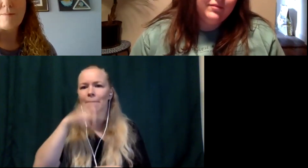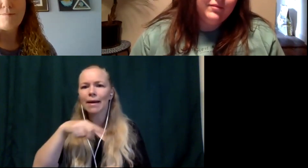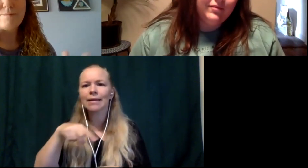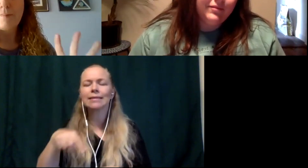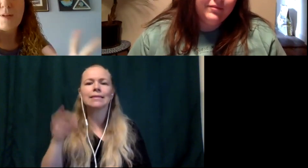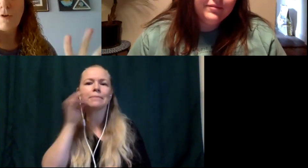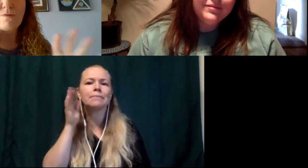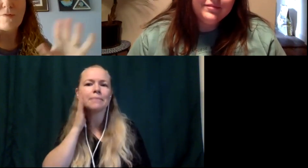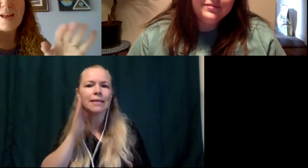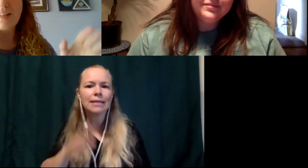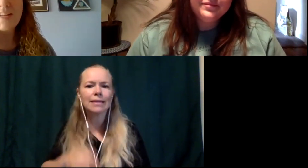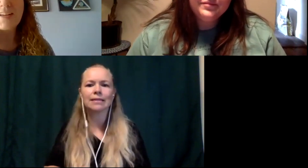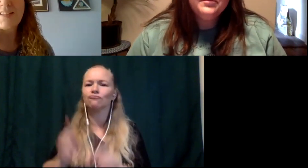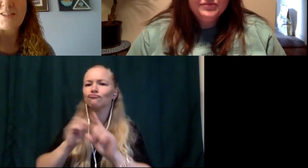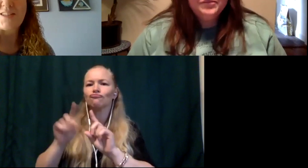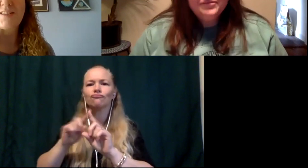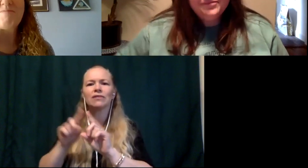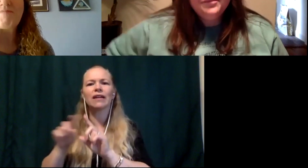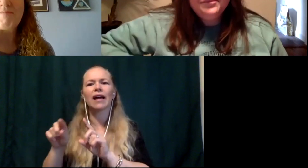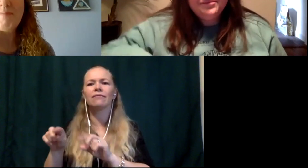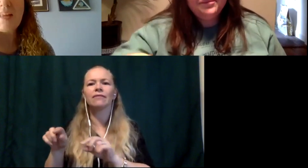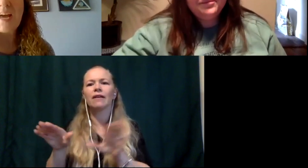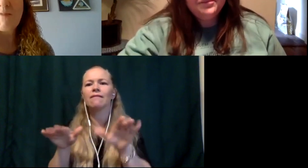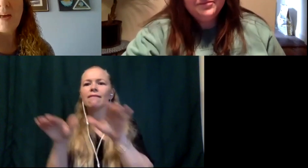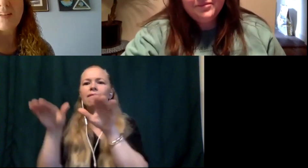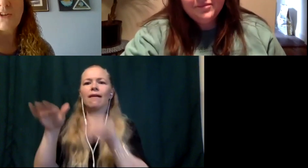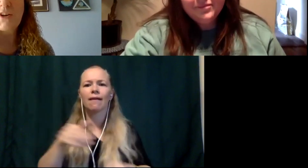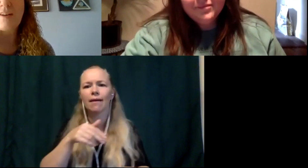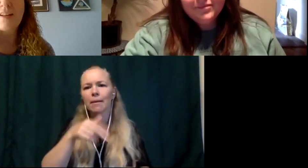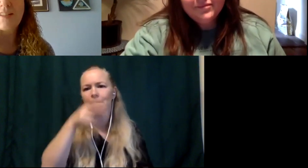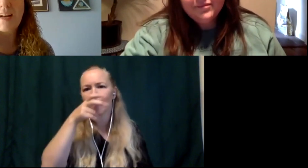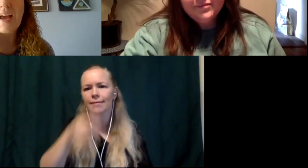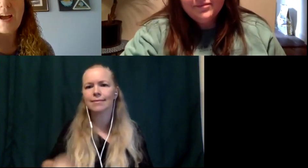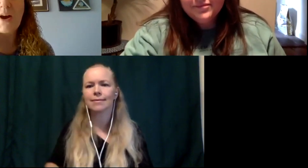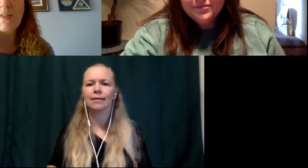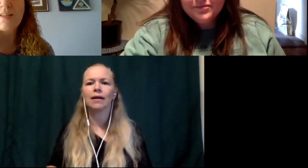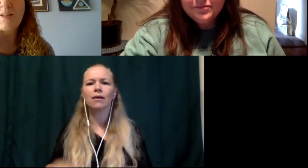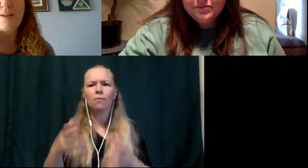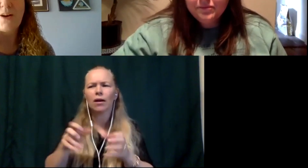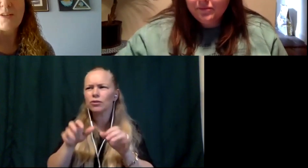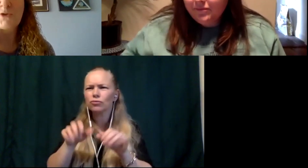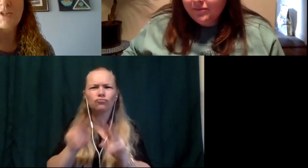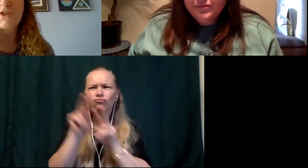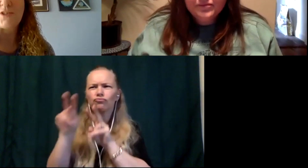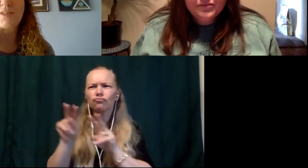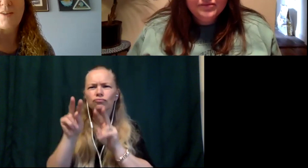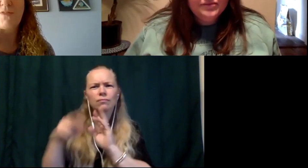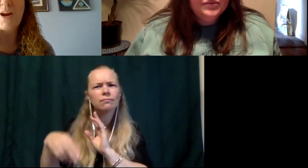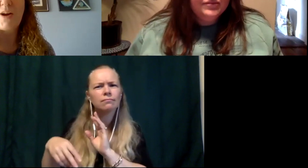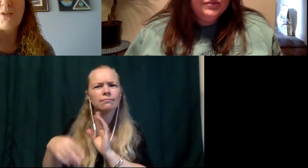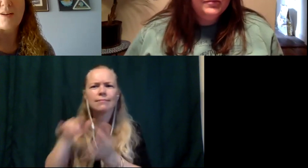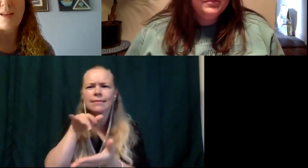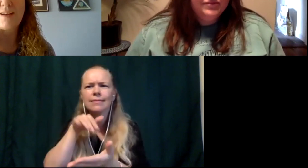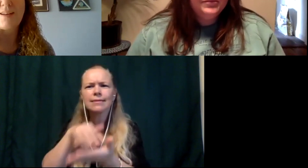and different flying insects, just to kind of monitor and study how these creatures can